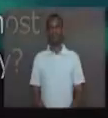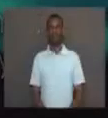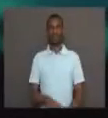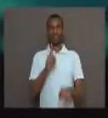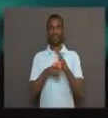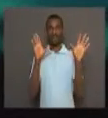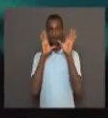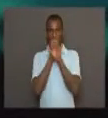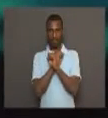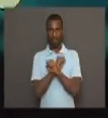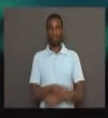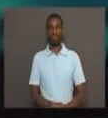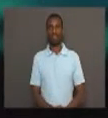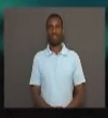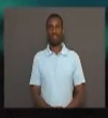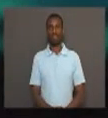Time's up!